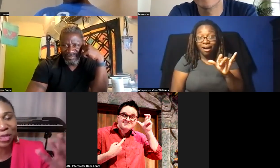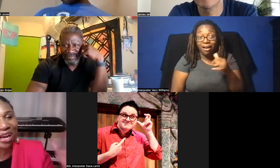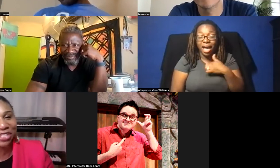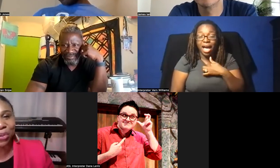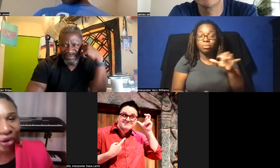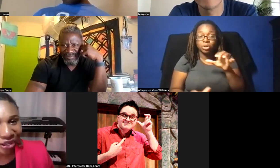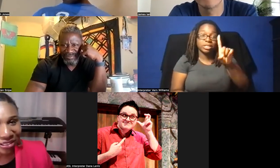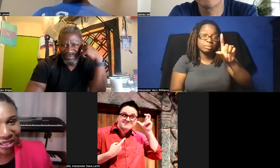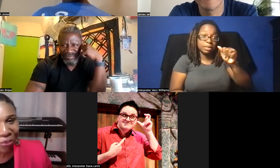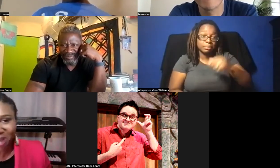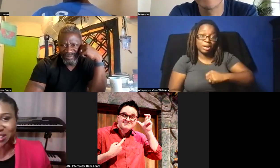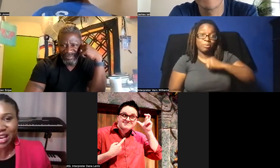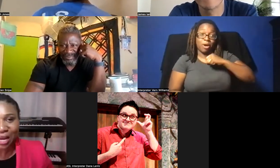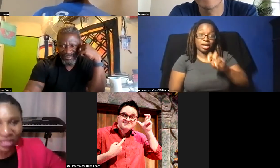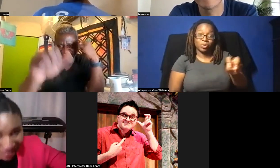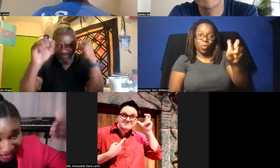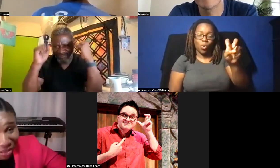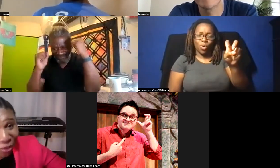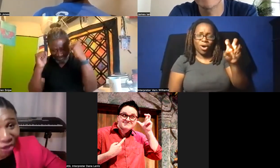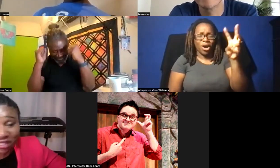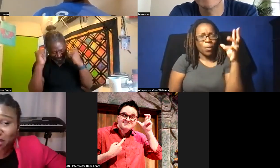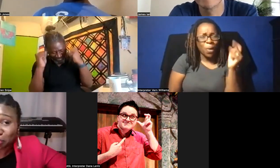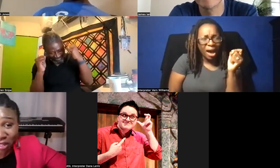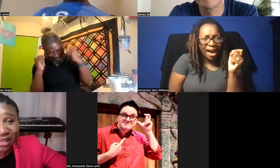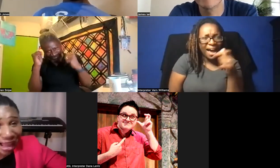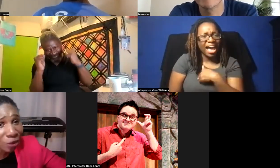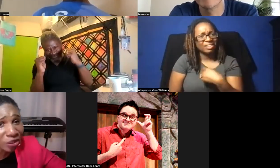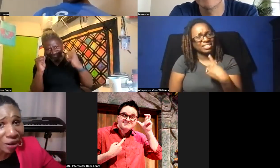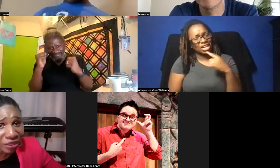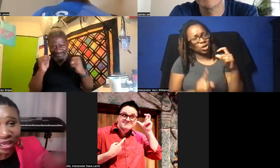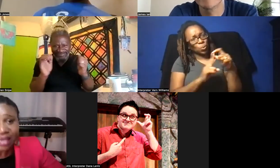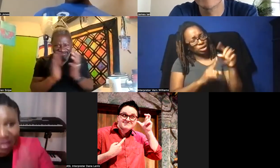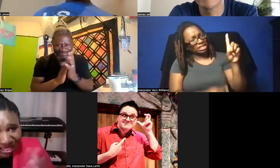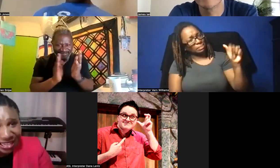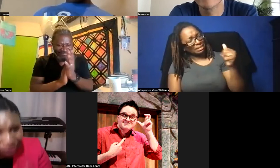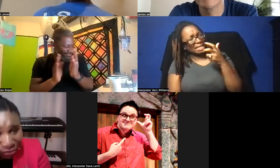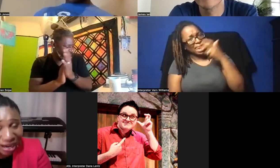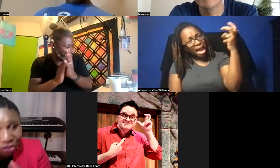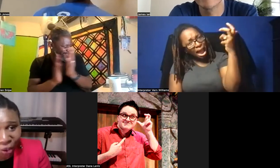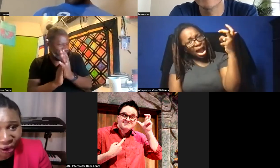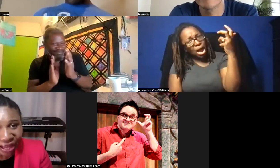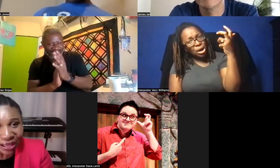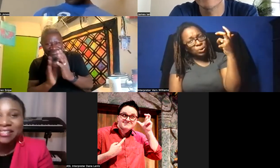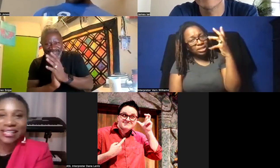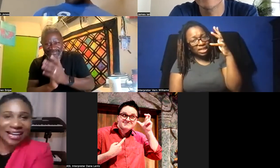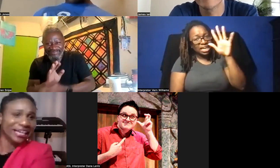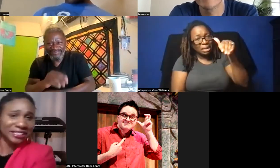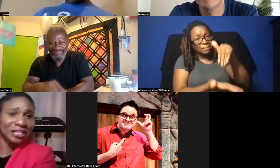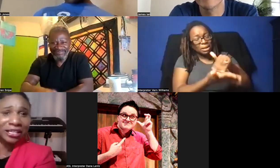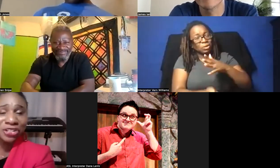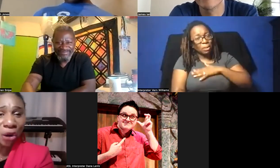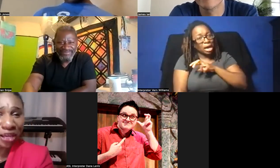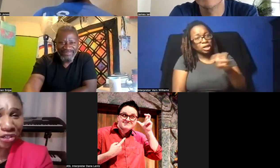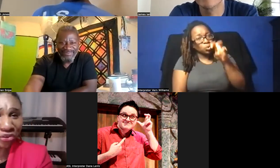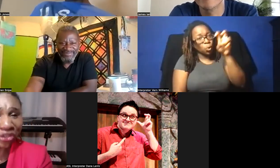disability pride tour. Like what? I'm saying the word disability out loud in the name of my tour and sending it to